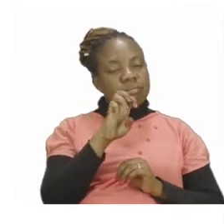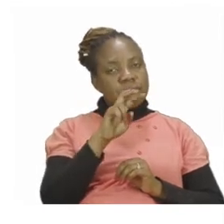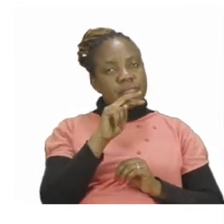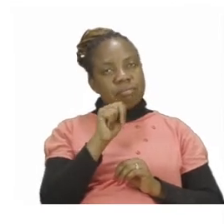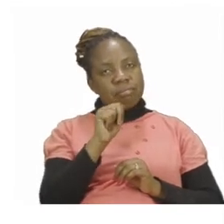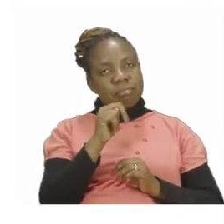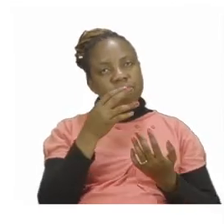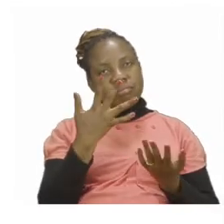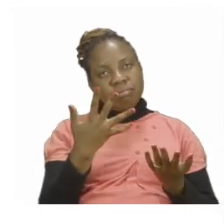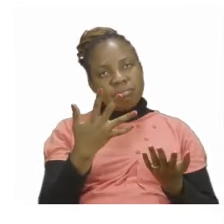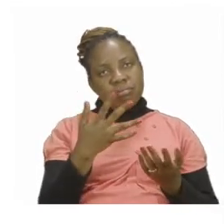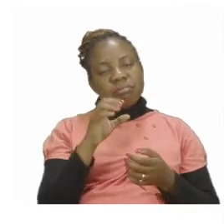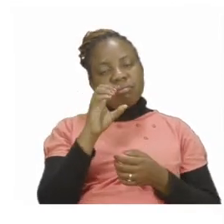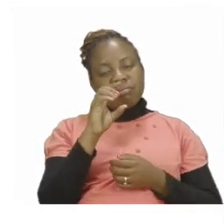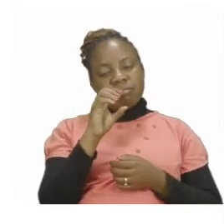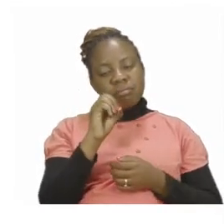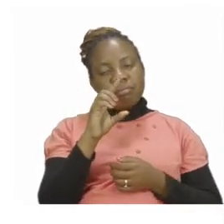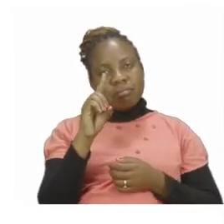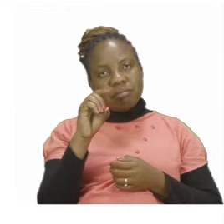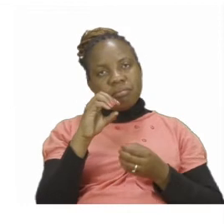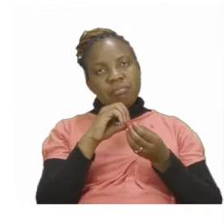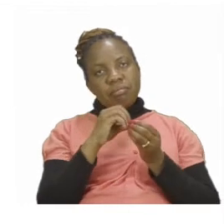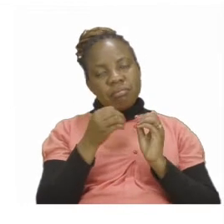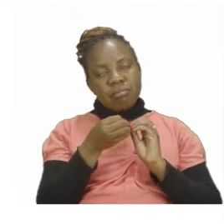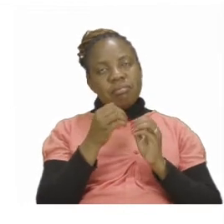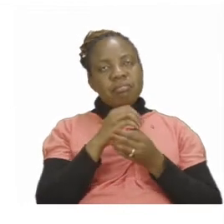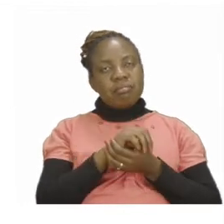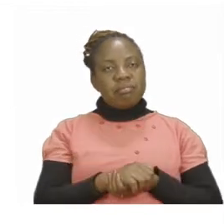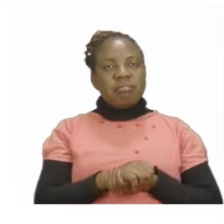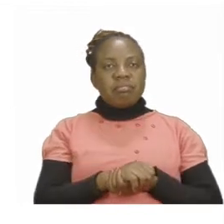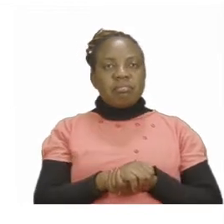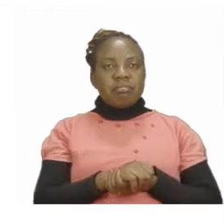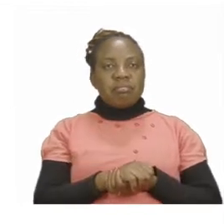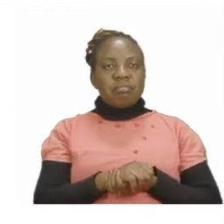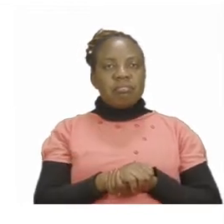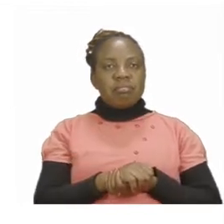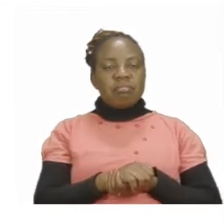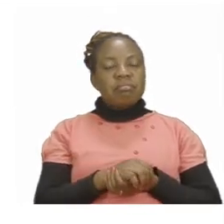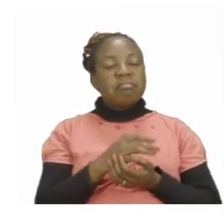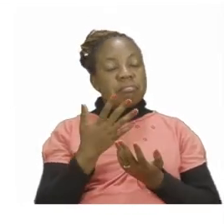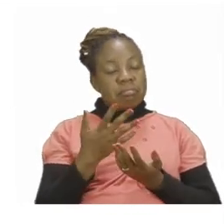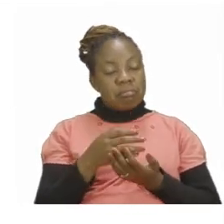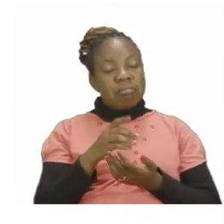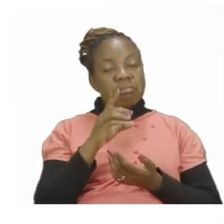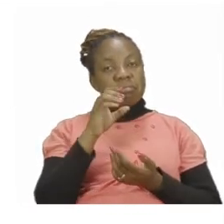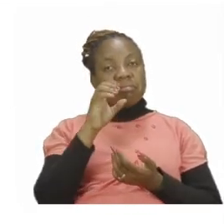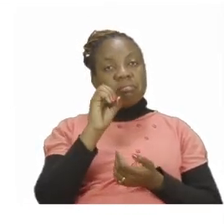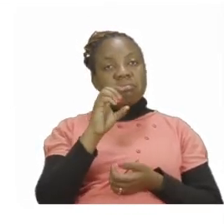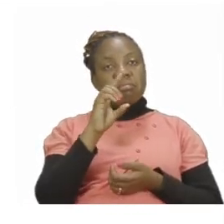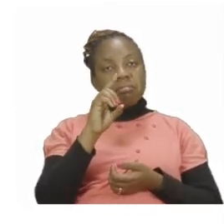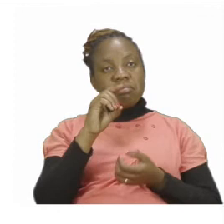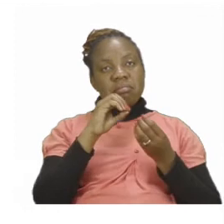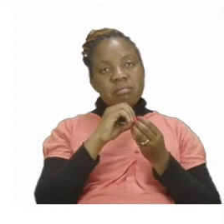an even or an odd number? It's an odd number. Good